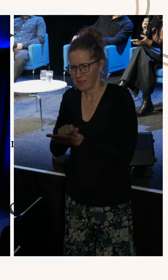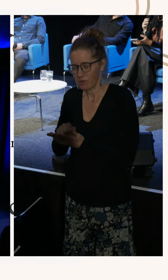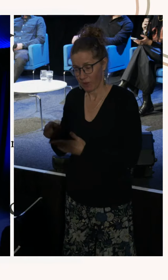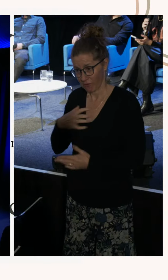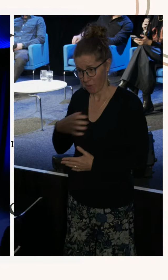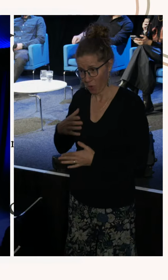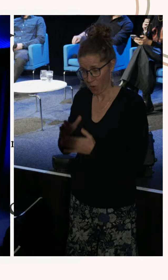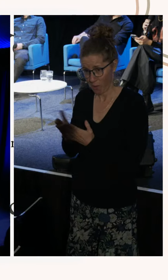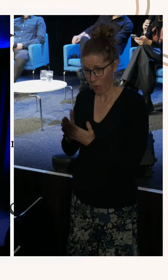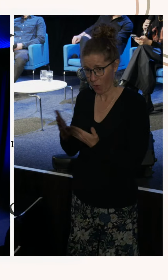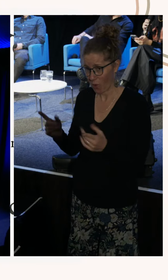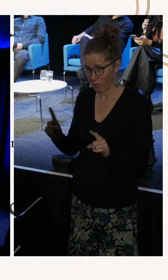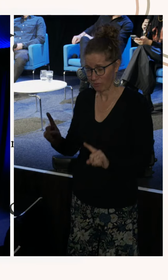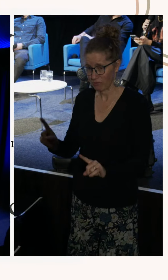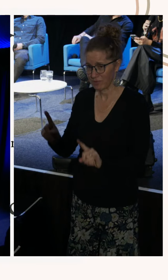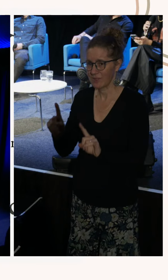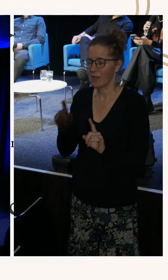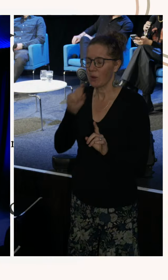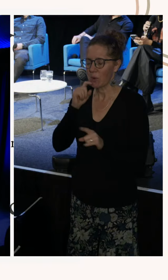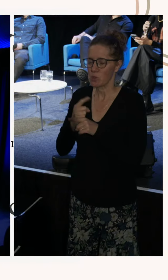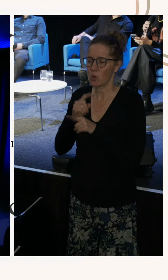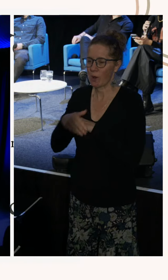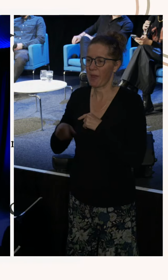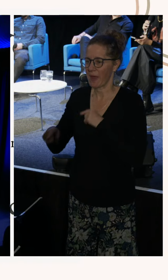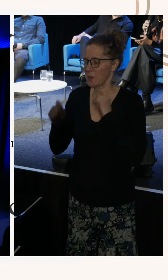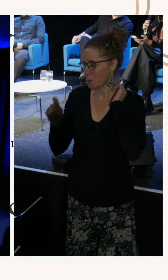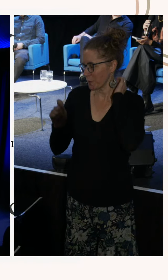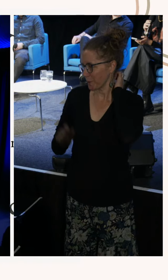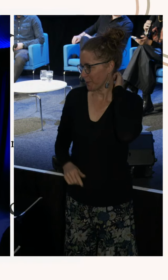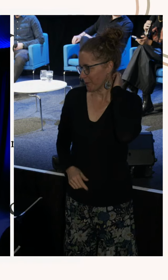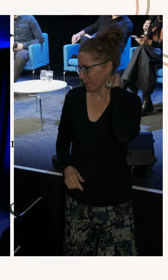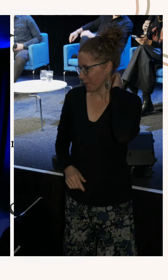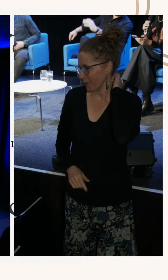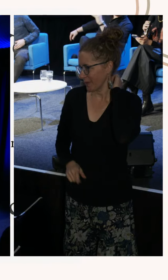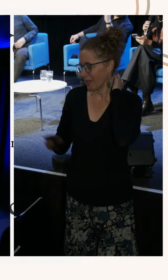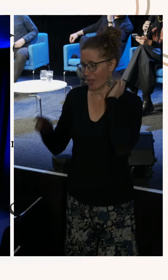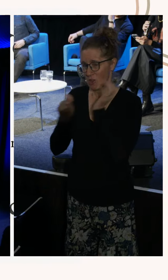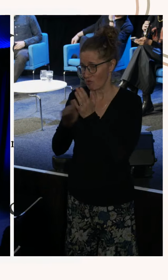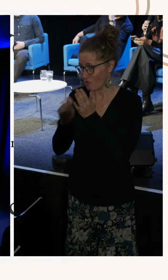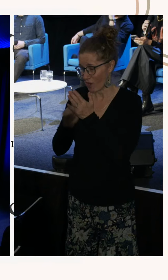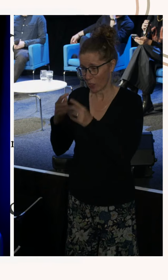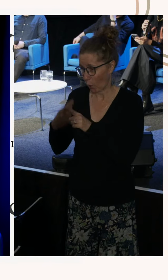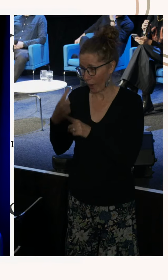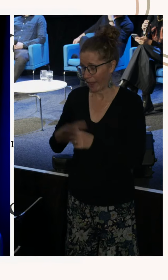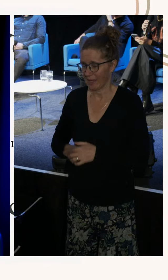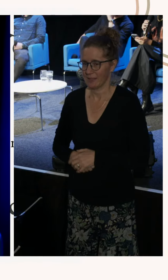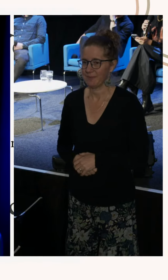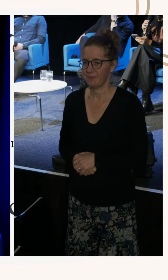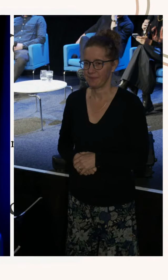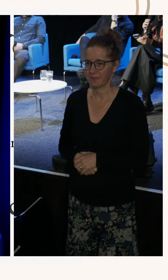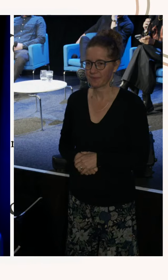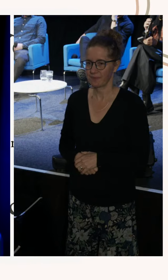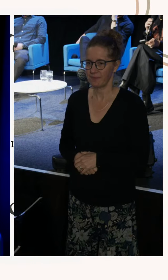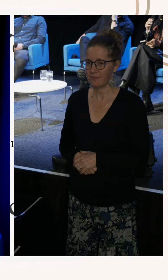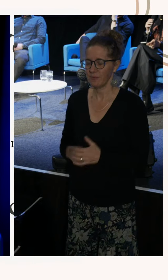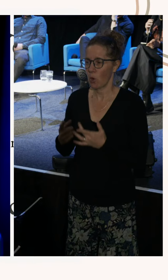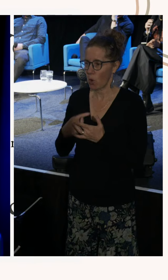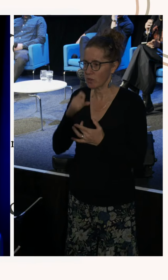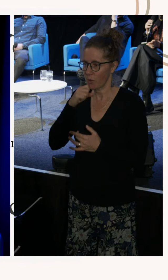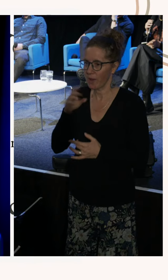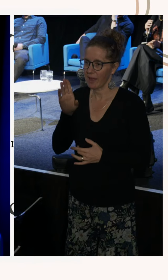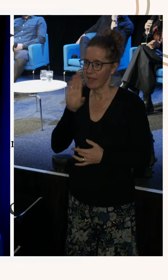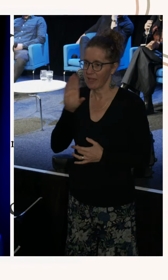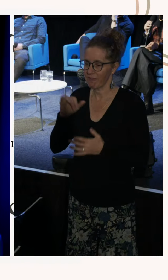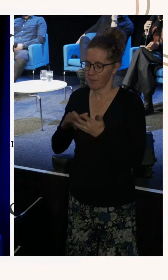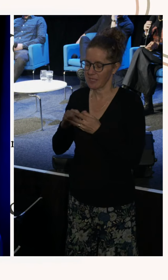or you're working on another one? We'll get to that, I'm sure. Yeah, he writes very quickly. And we'll also be hearing from